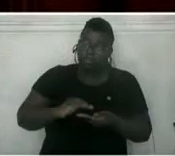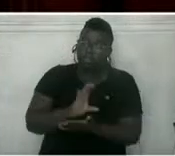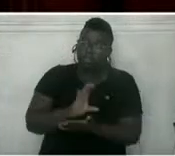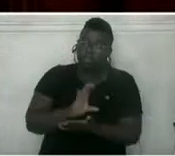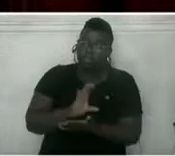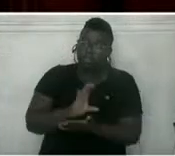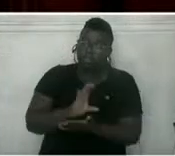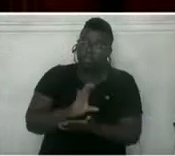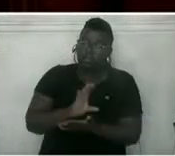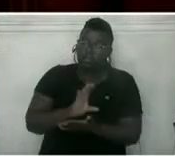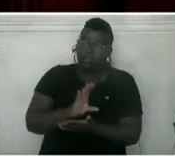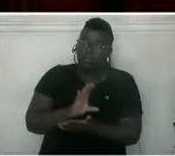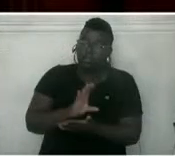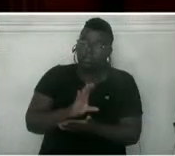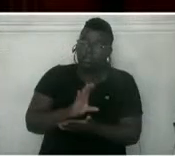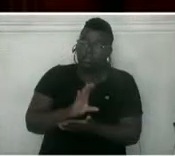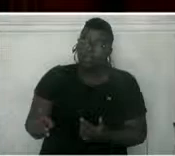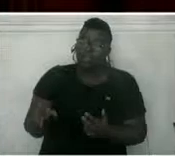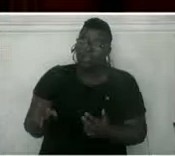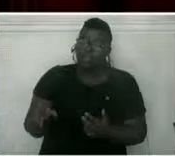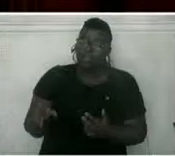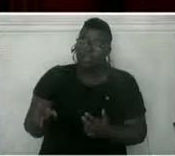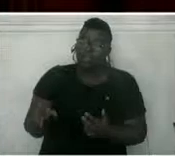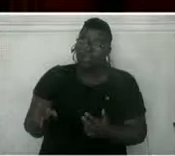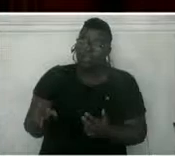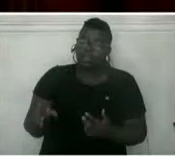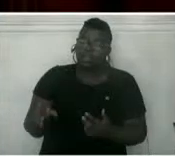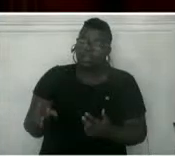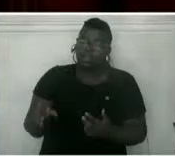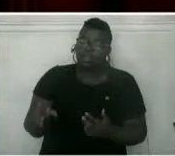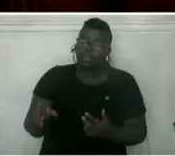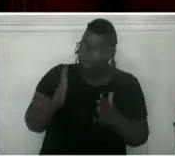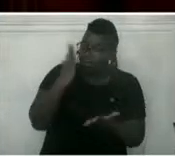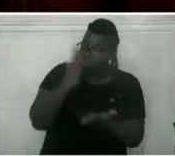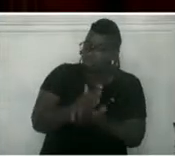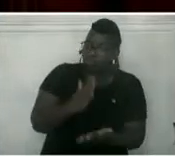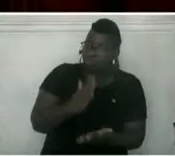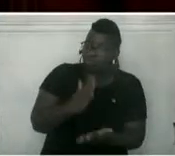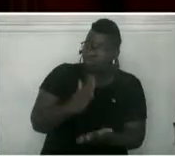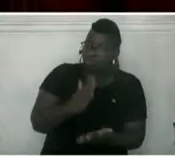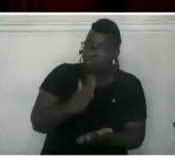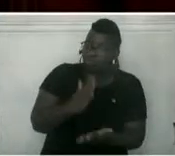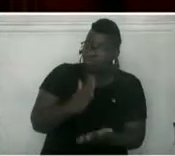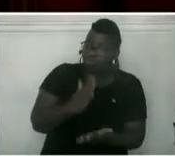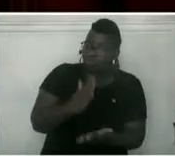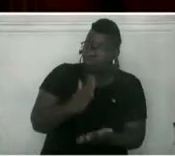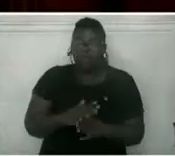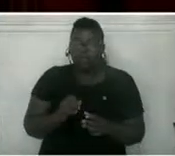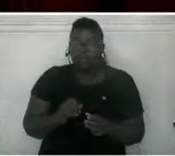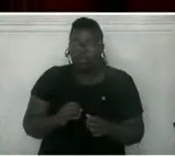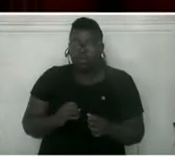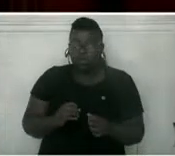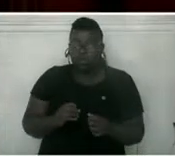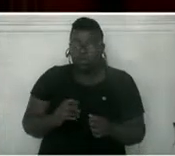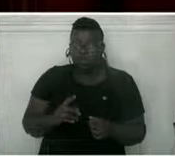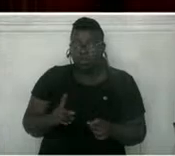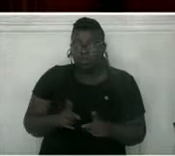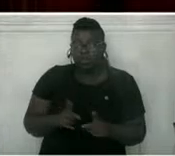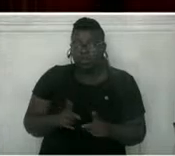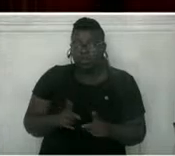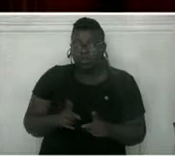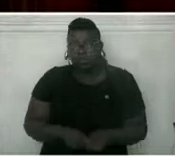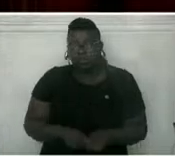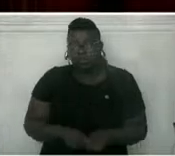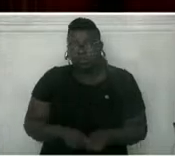race due to uncertainty caused by the pandemic, but indirectly depriving myself